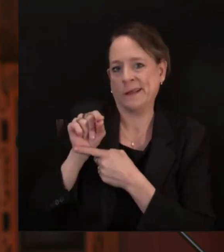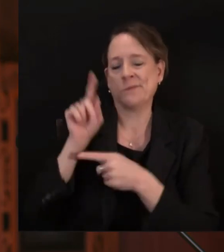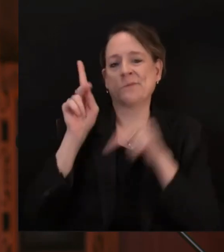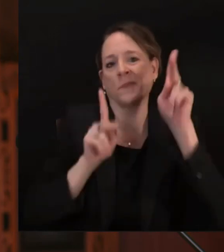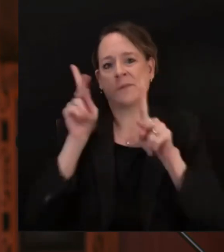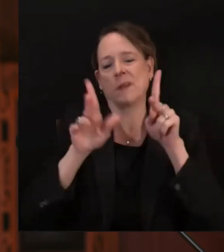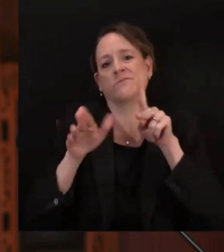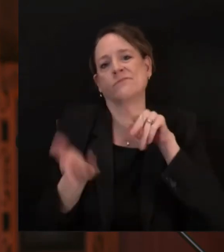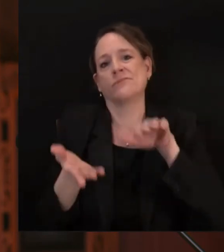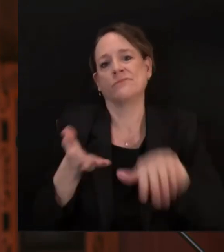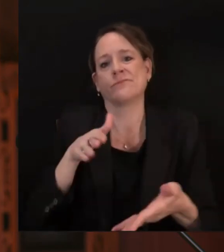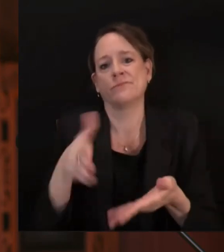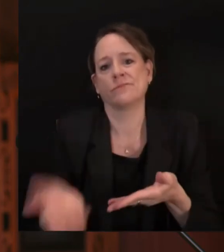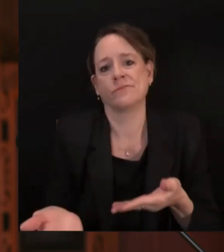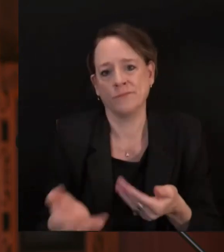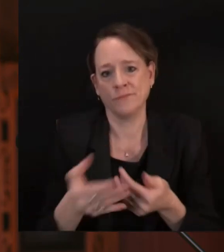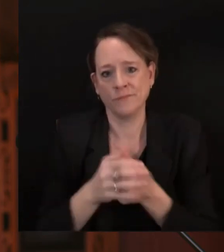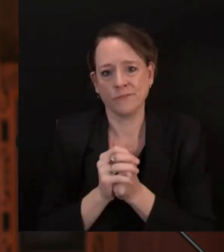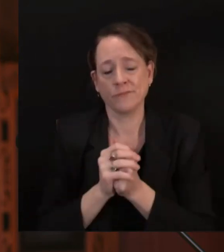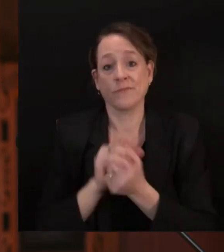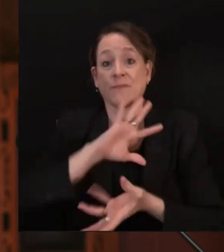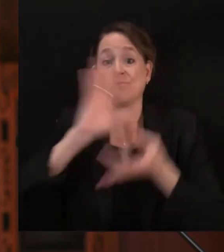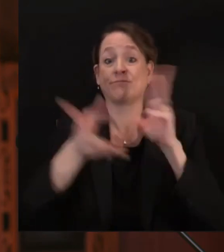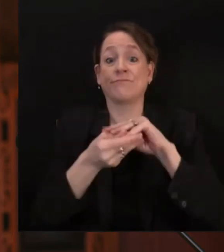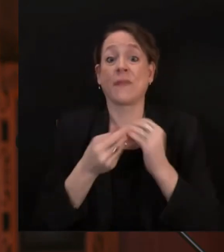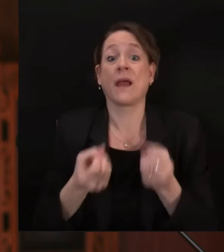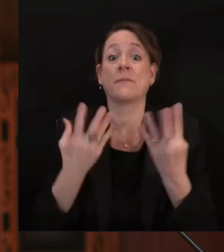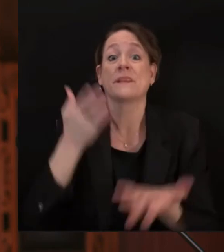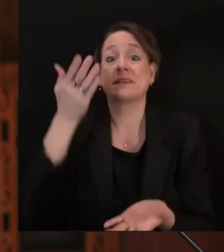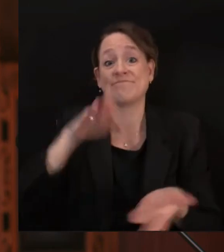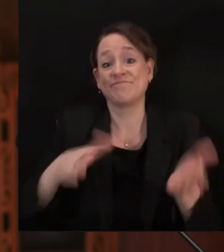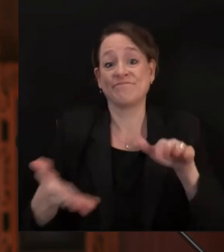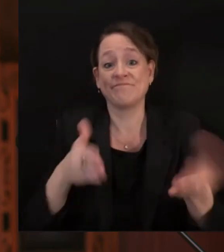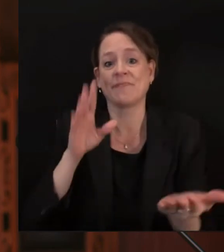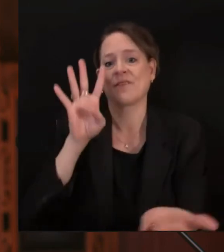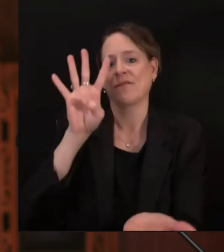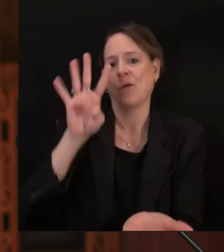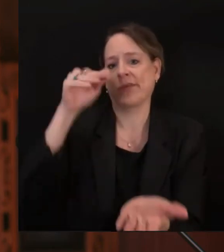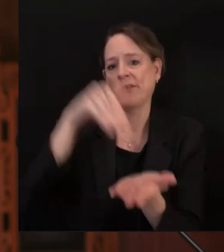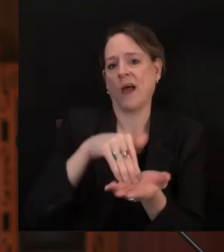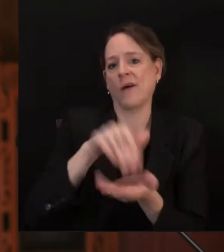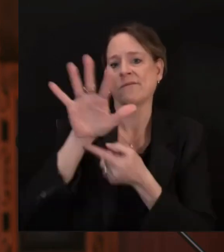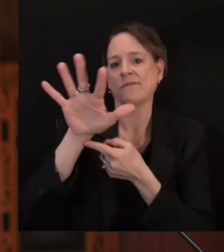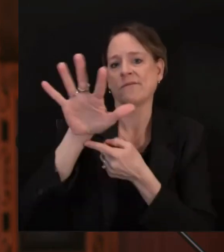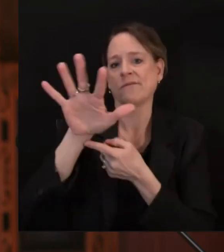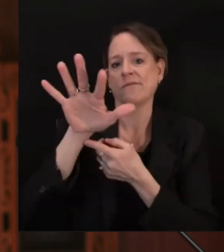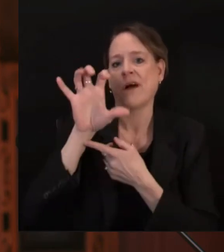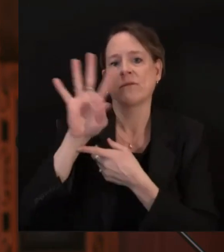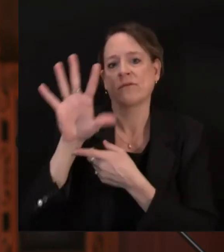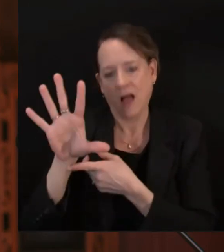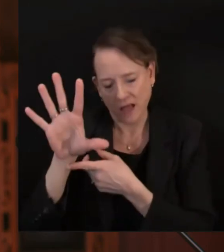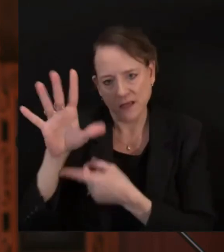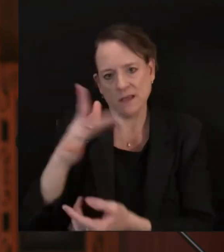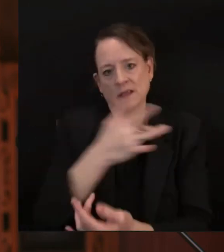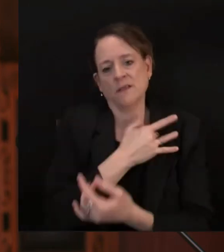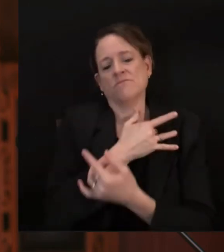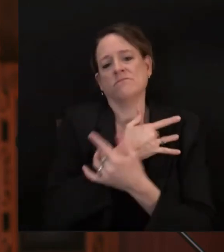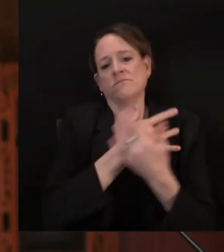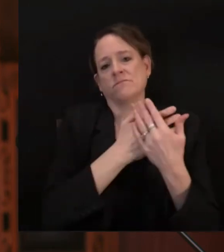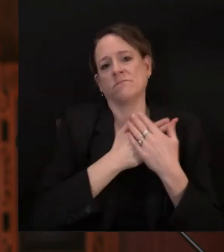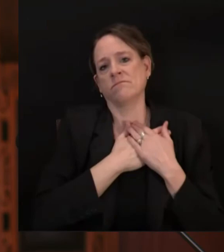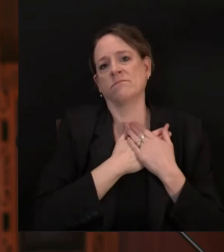4,545. As always, our thoughts are with the families and friends who have lost loved ones, especially as you feel